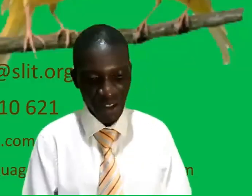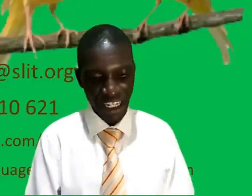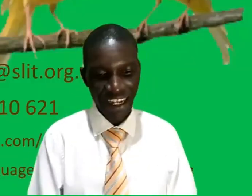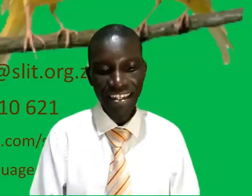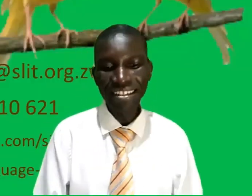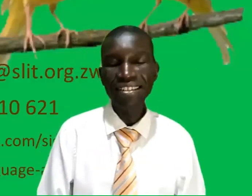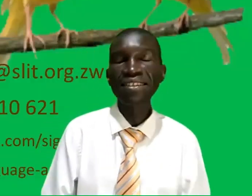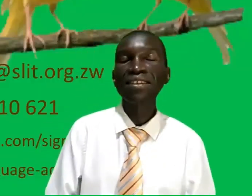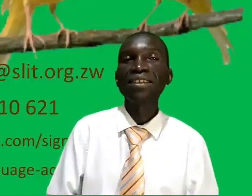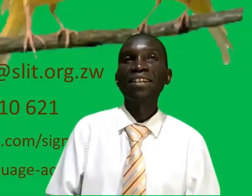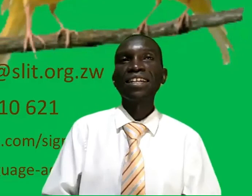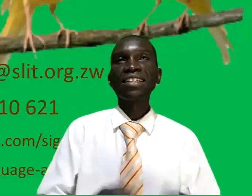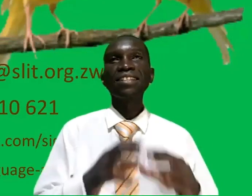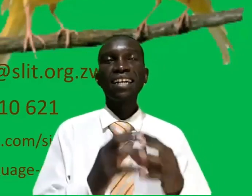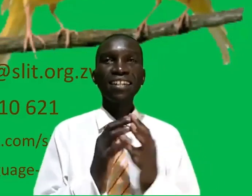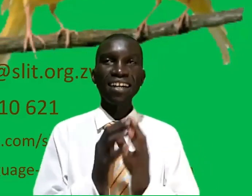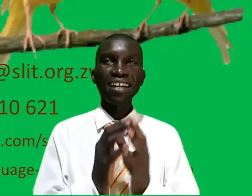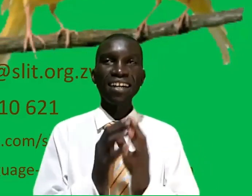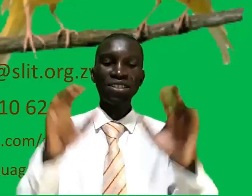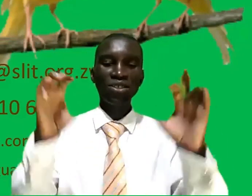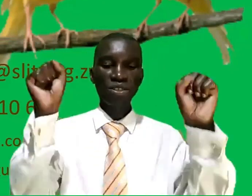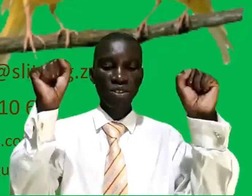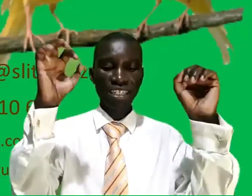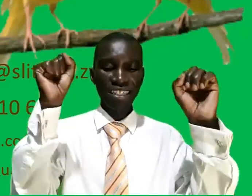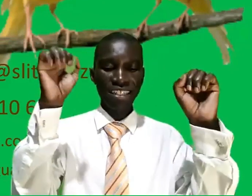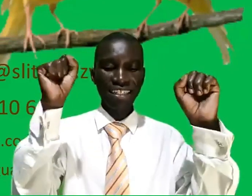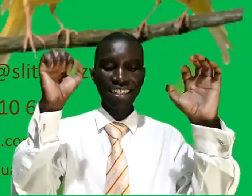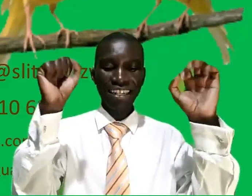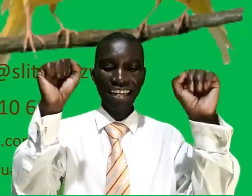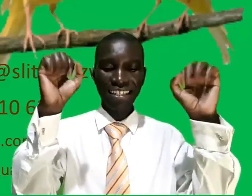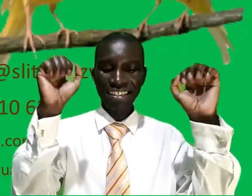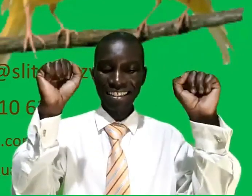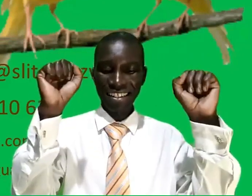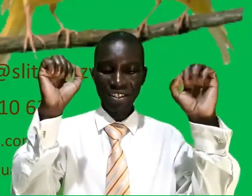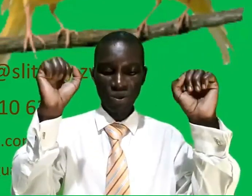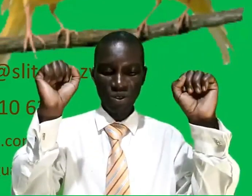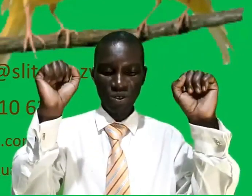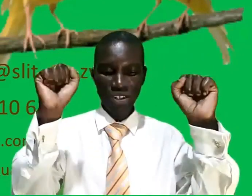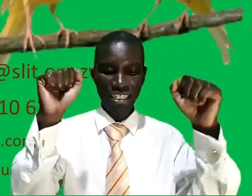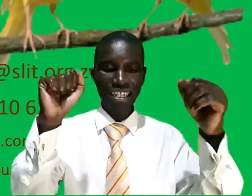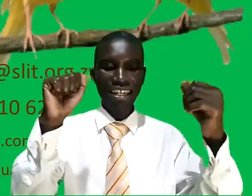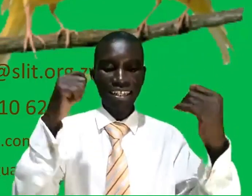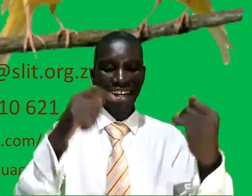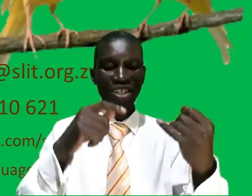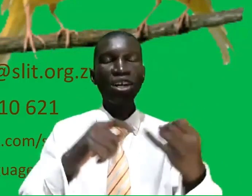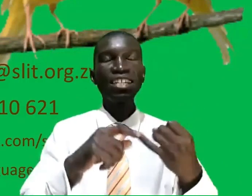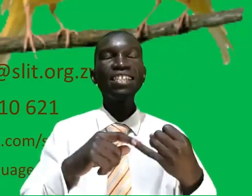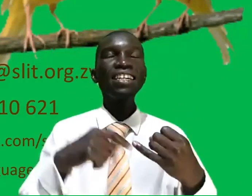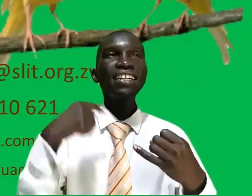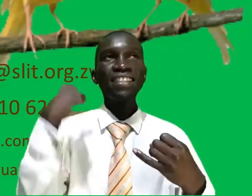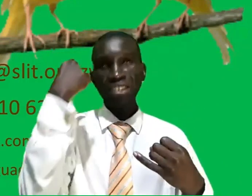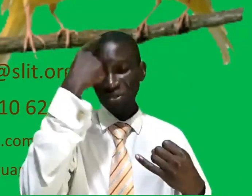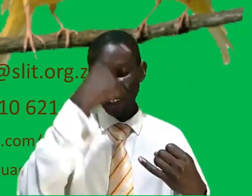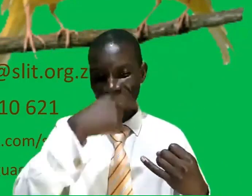wanted to say is in sign language, it's not only the hands that do the talking, it's